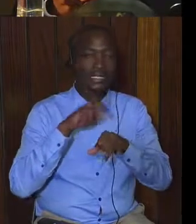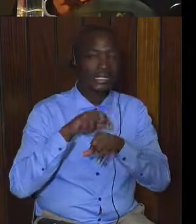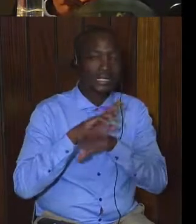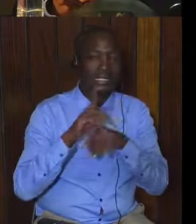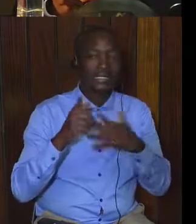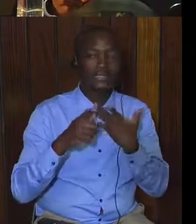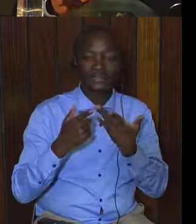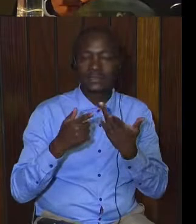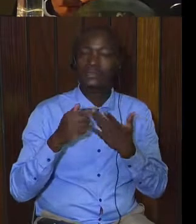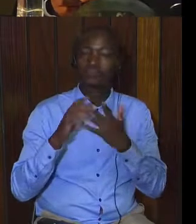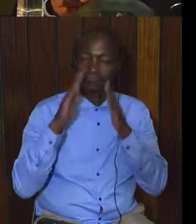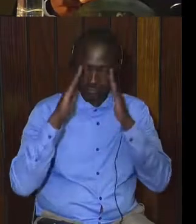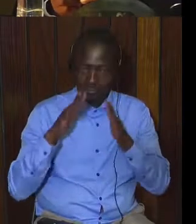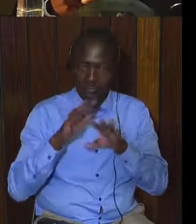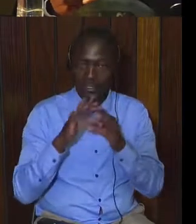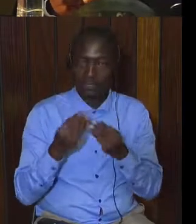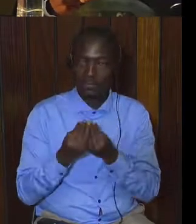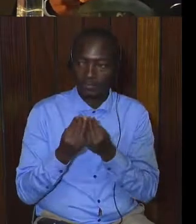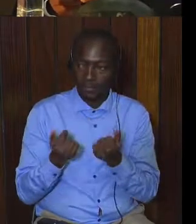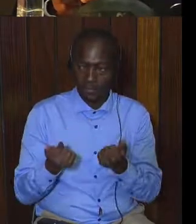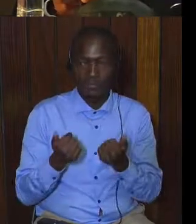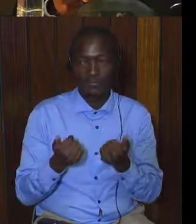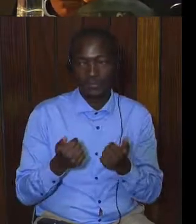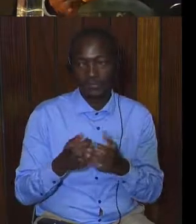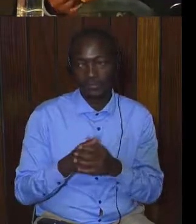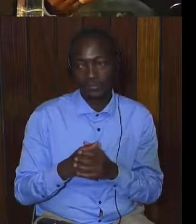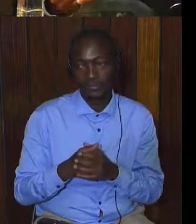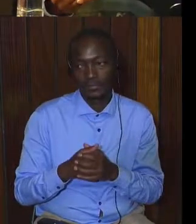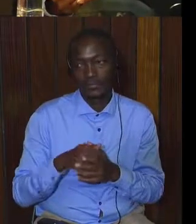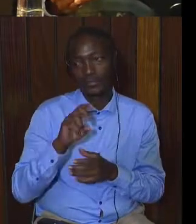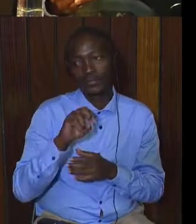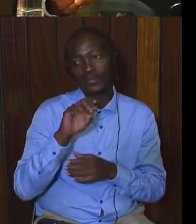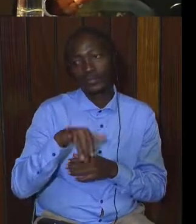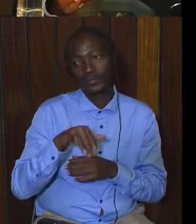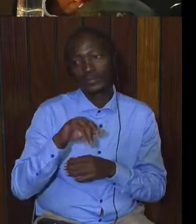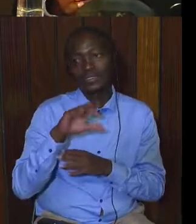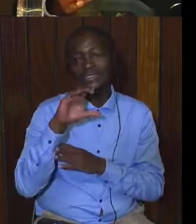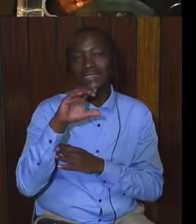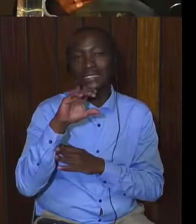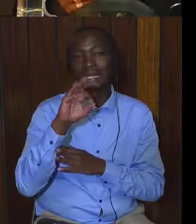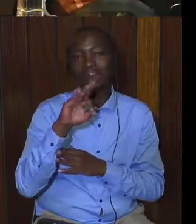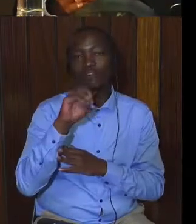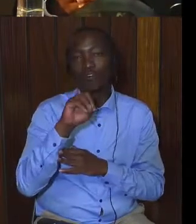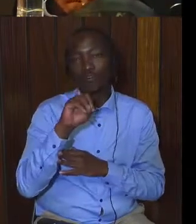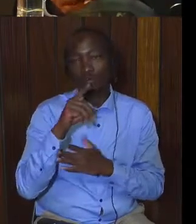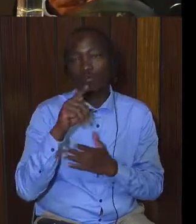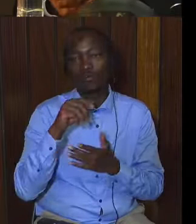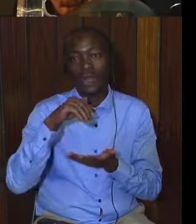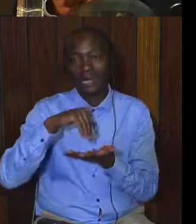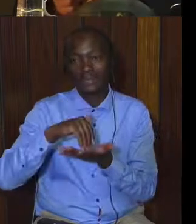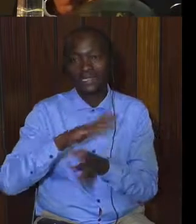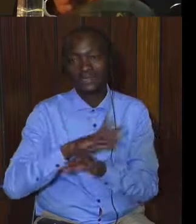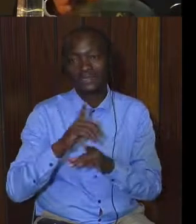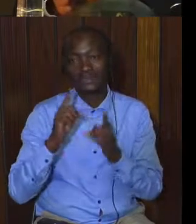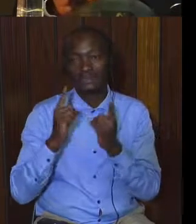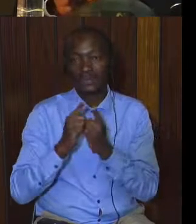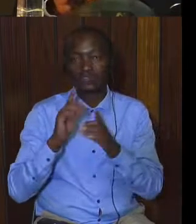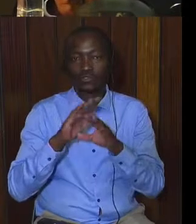be escalated and resolution can be taken, obviously. So the CFO also attends that meeting. So